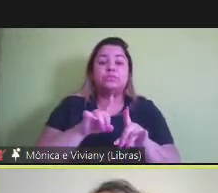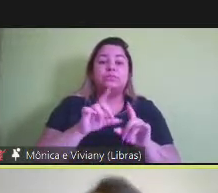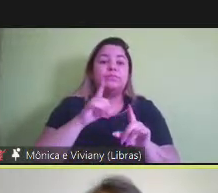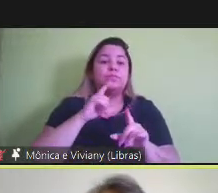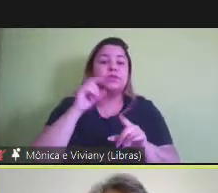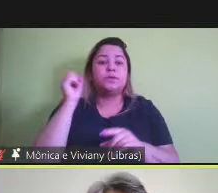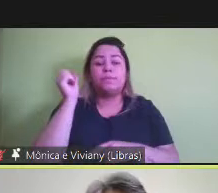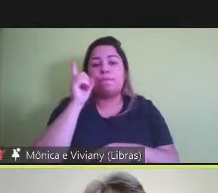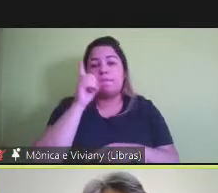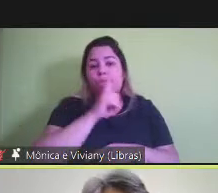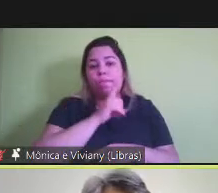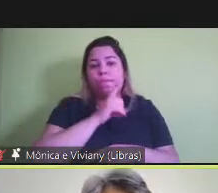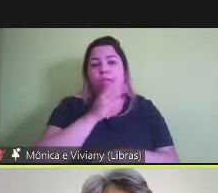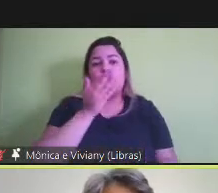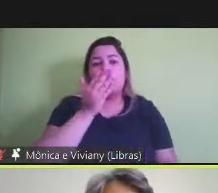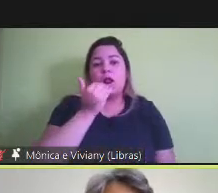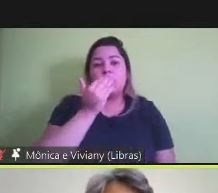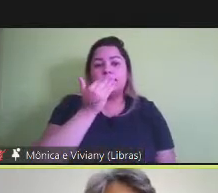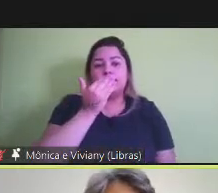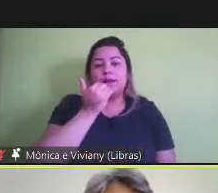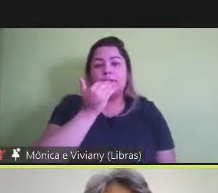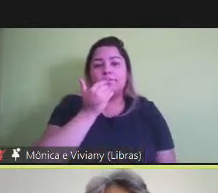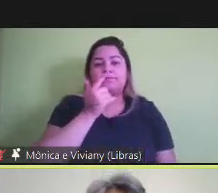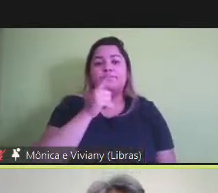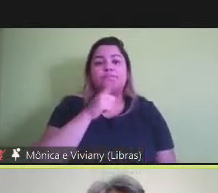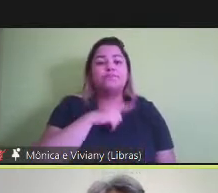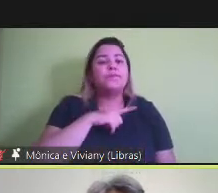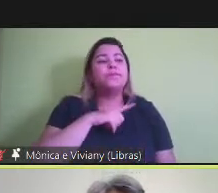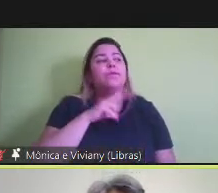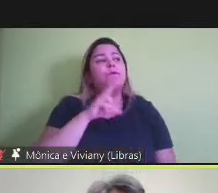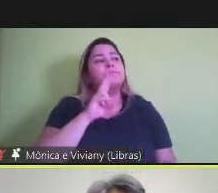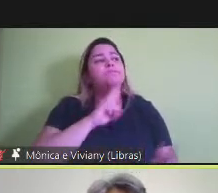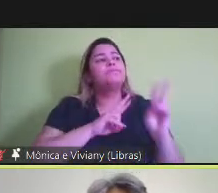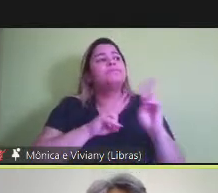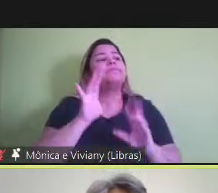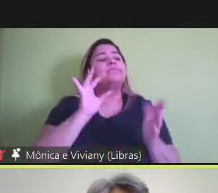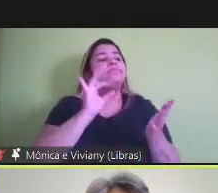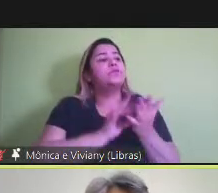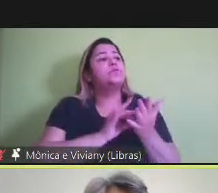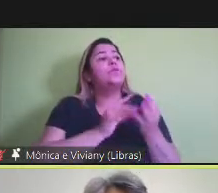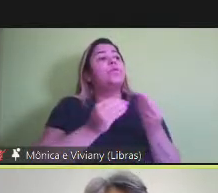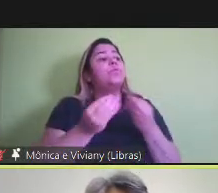this difficulty here with nutrition, and